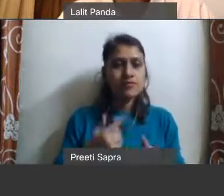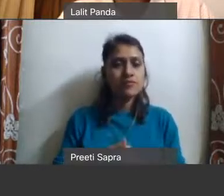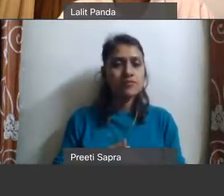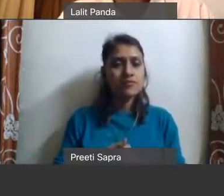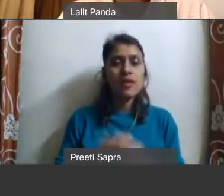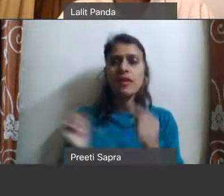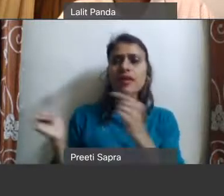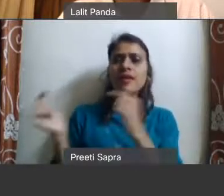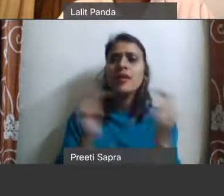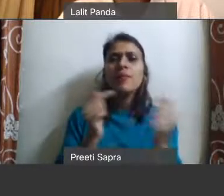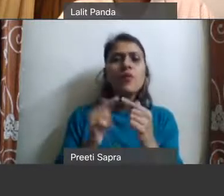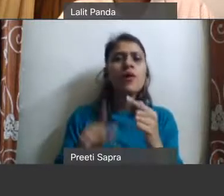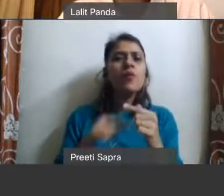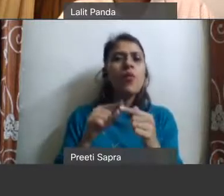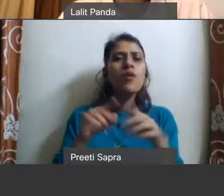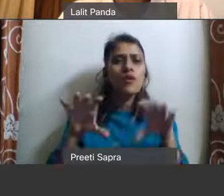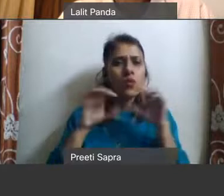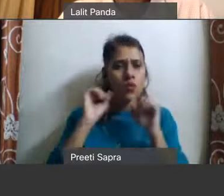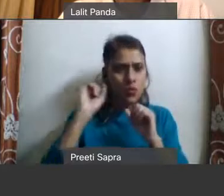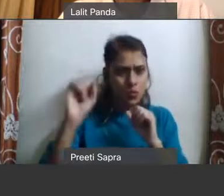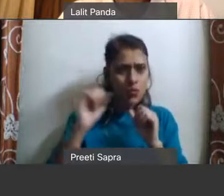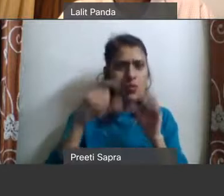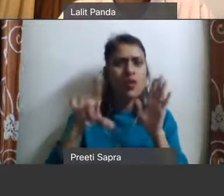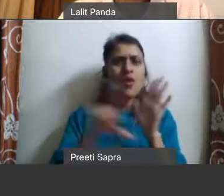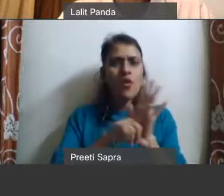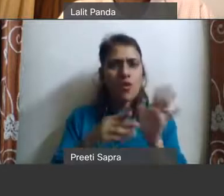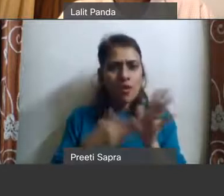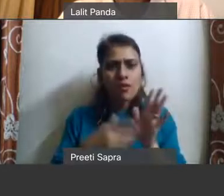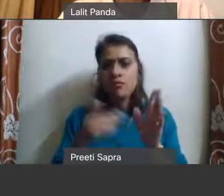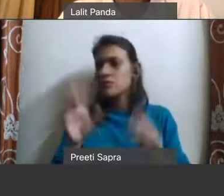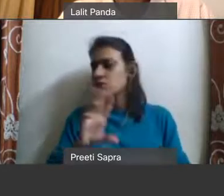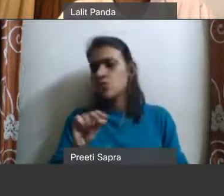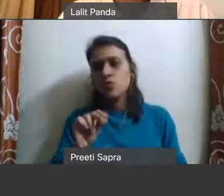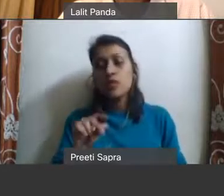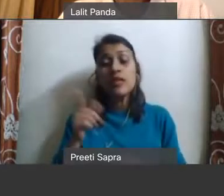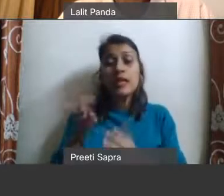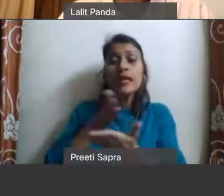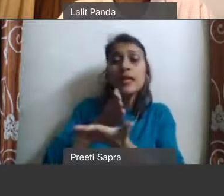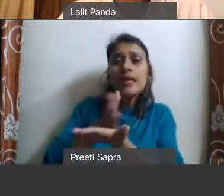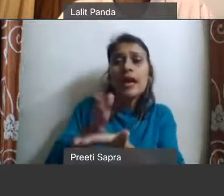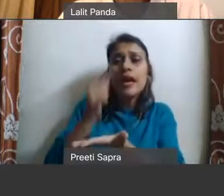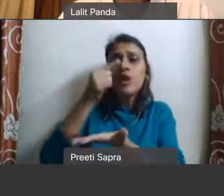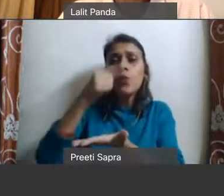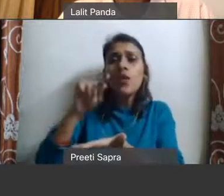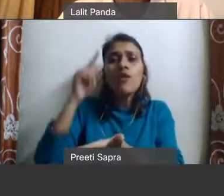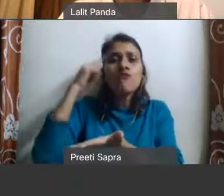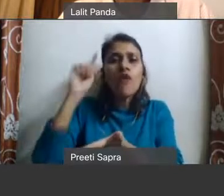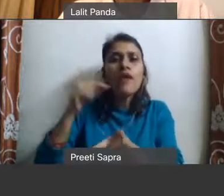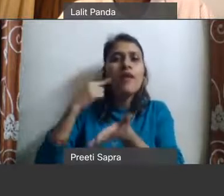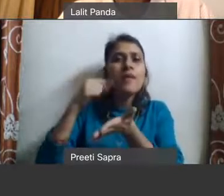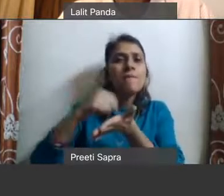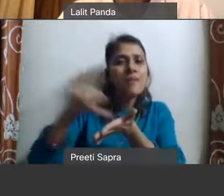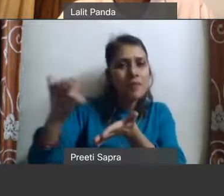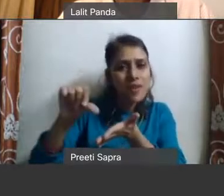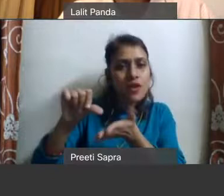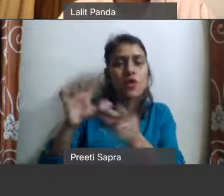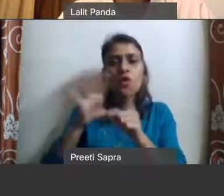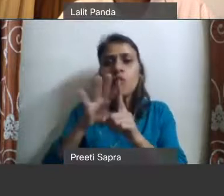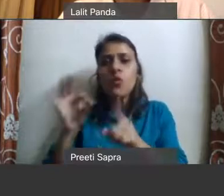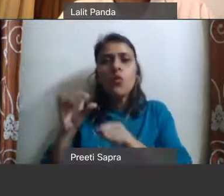is what is the right way to define persecution and what is the right way to implement it, which does not